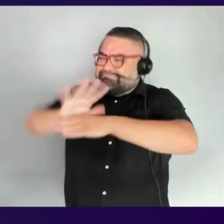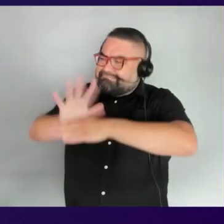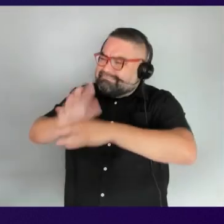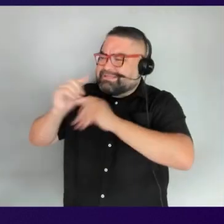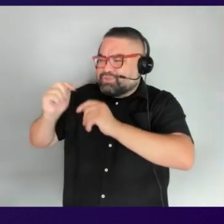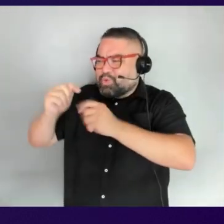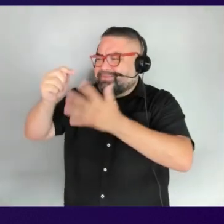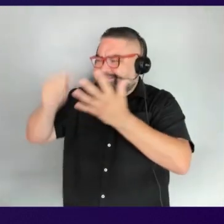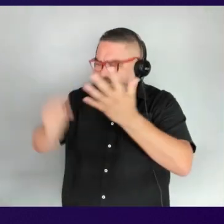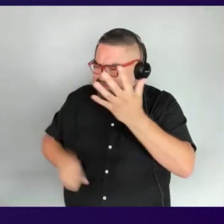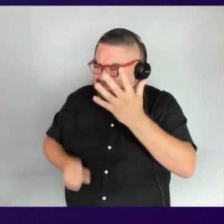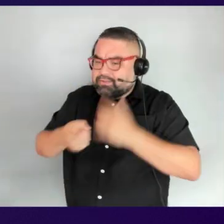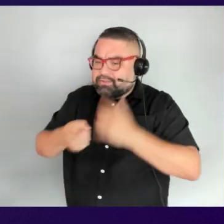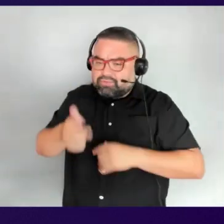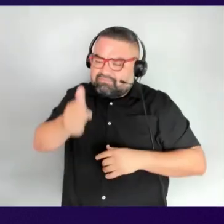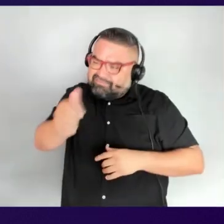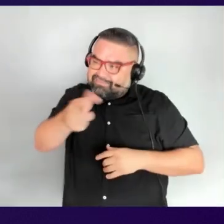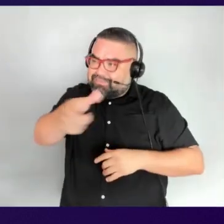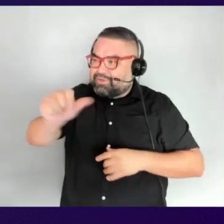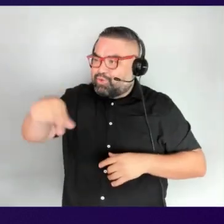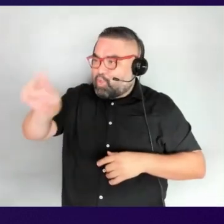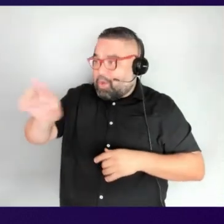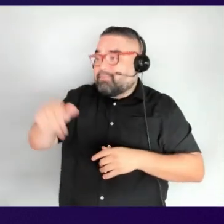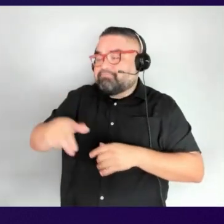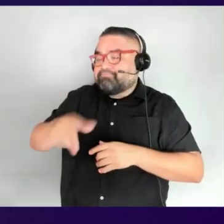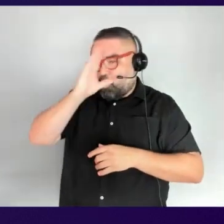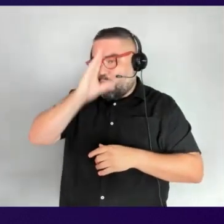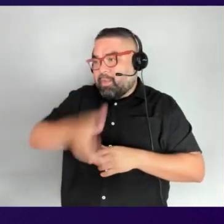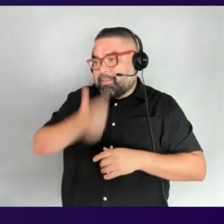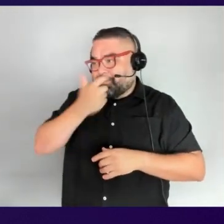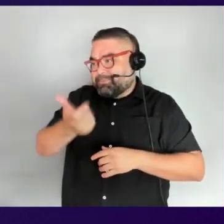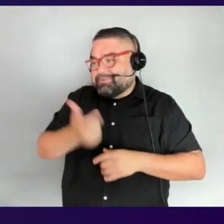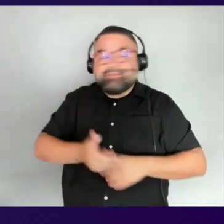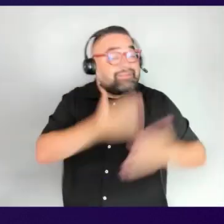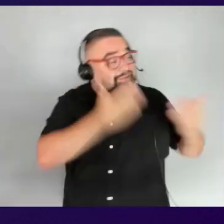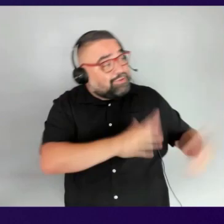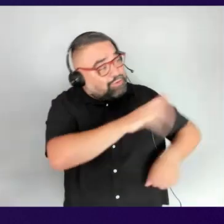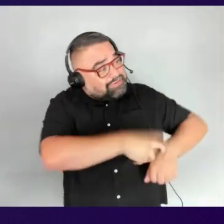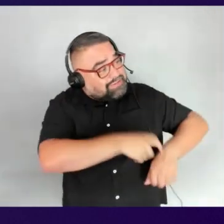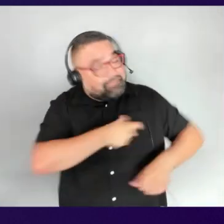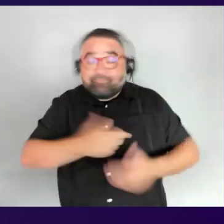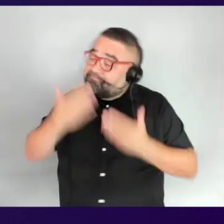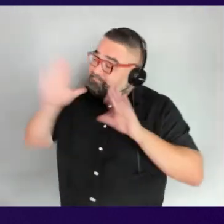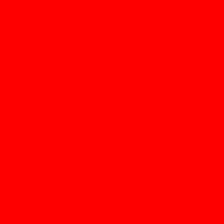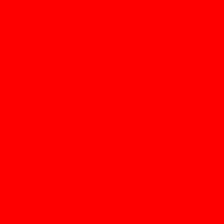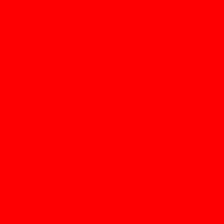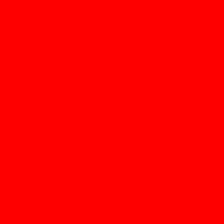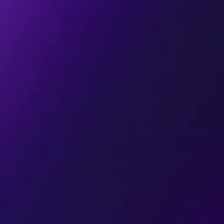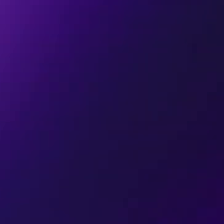code, that'll take you right to it. Awesome. Thank you very much for your time, Jeff. Absolutely. It's been great.